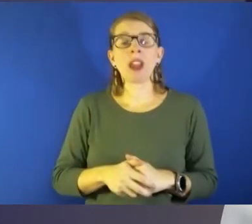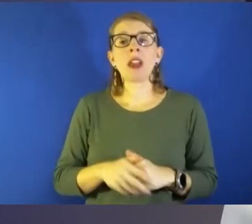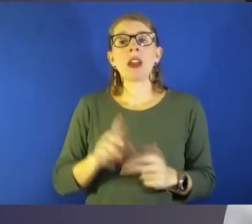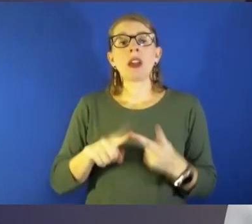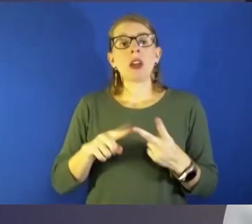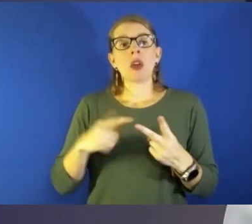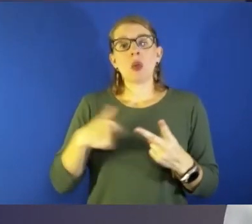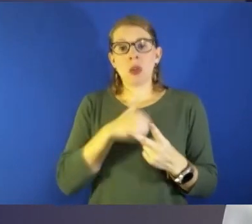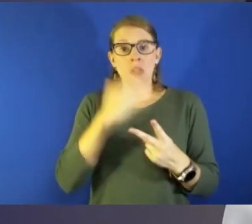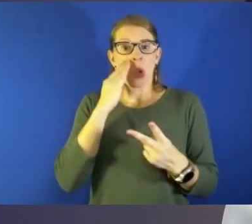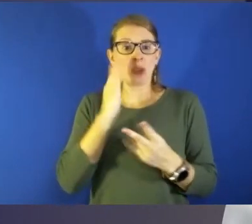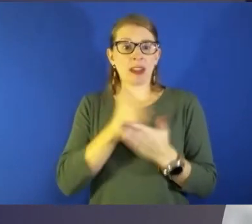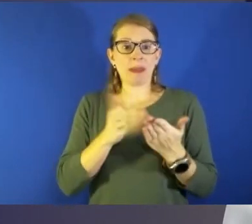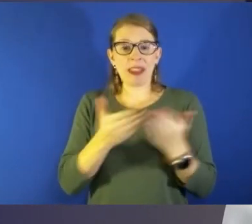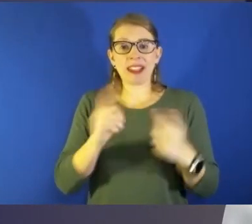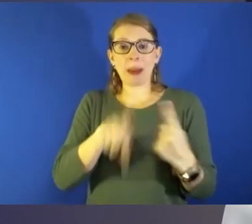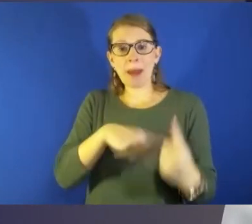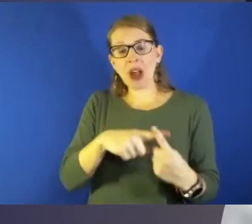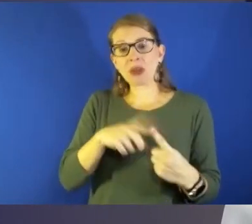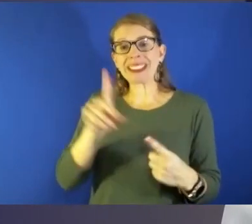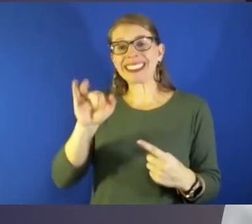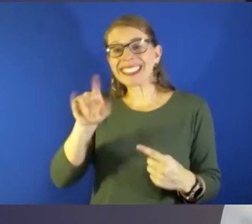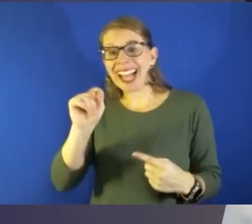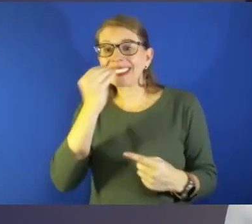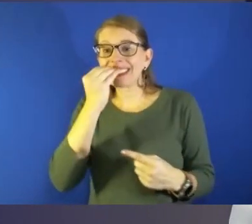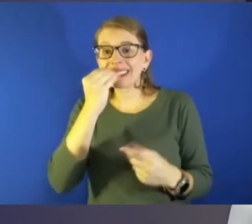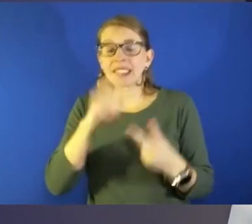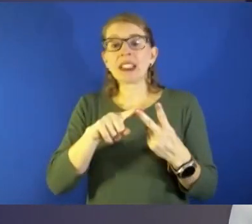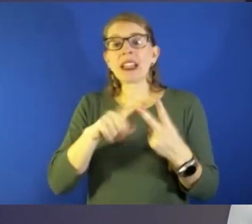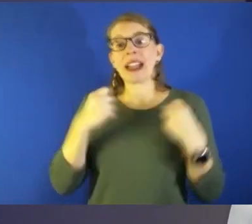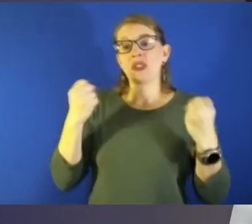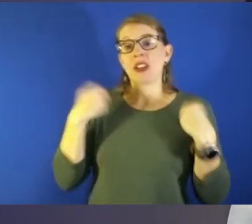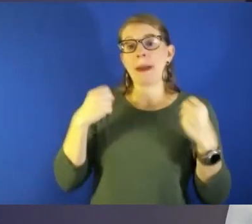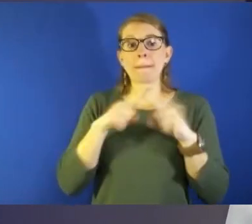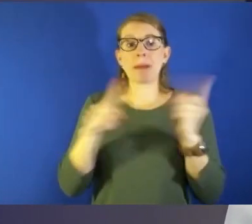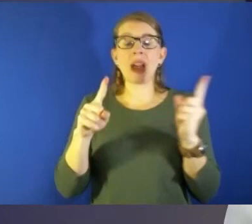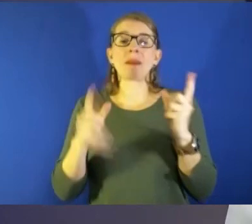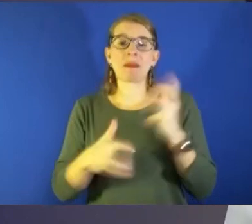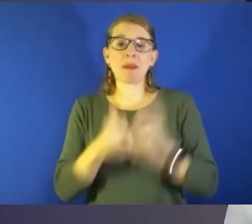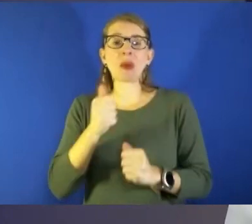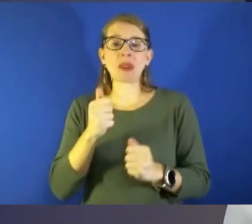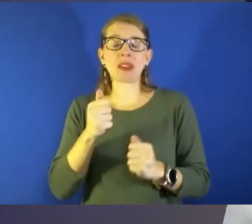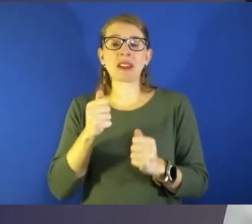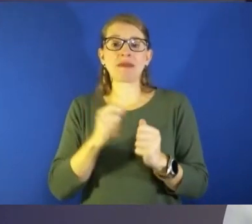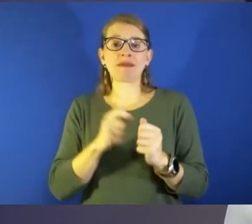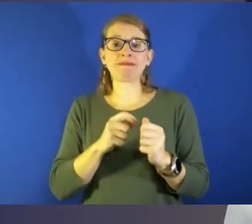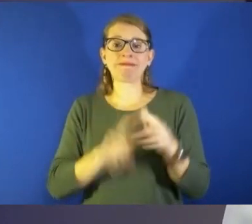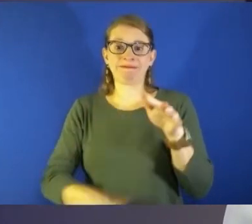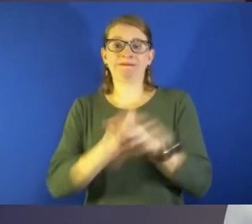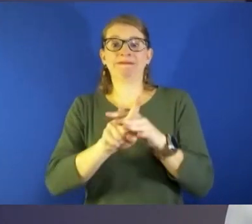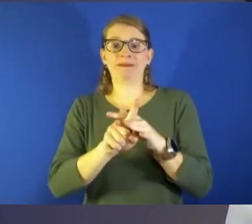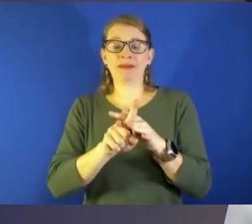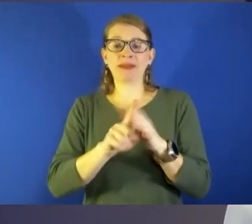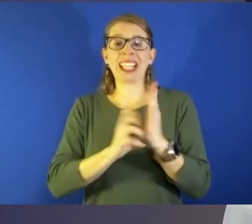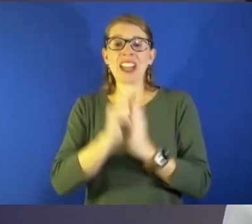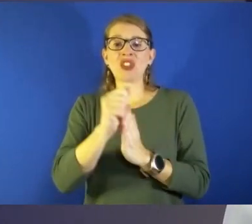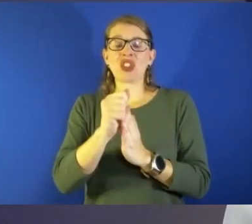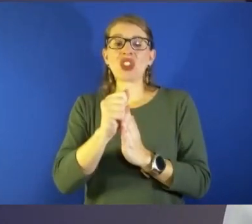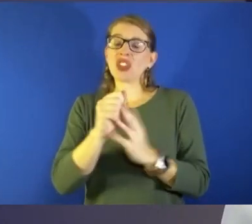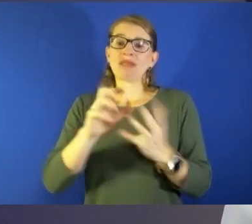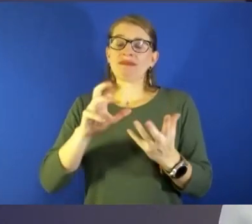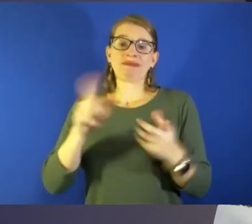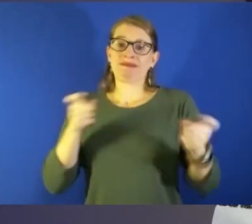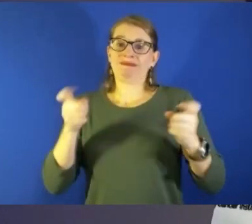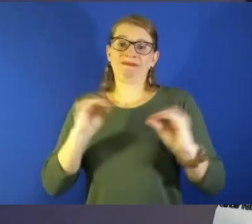and exercise and things like that, but a lot of it is out of our control. The older we get as women, the higher risk we are.